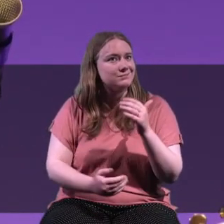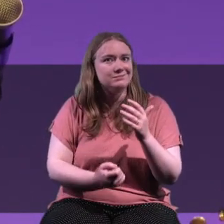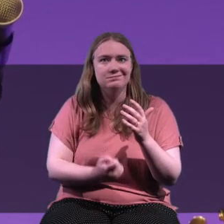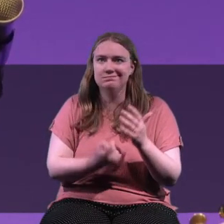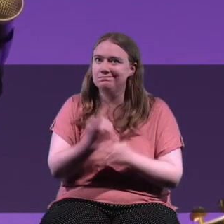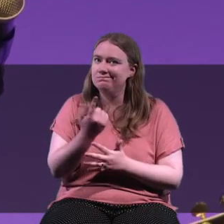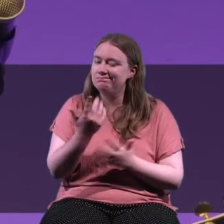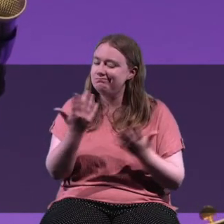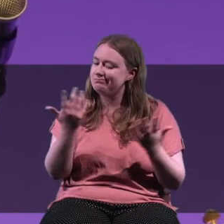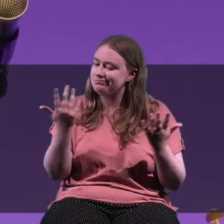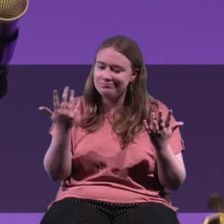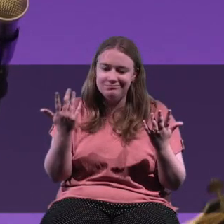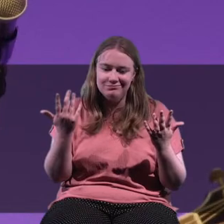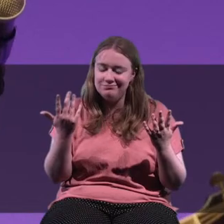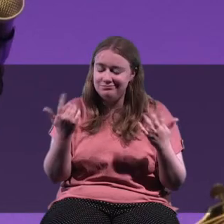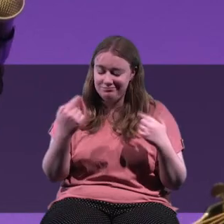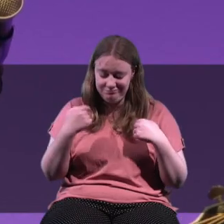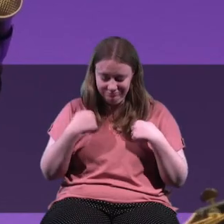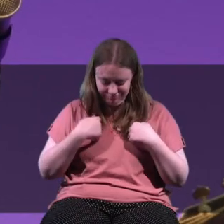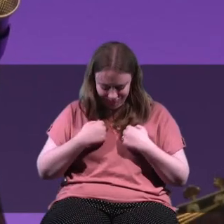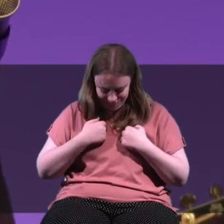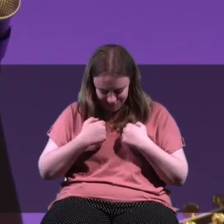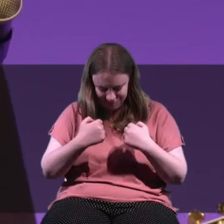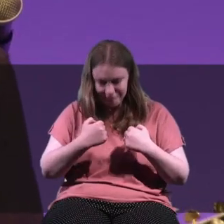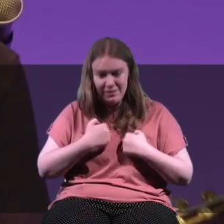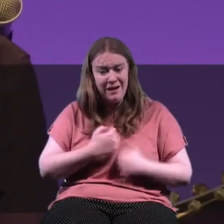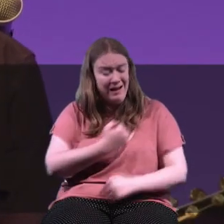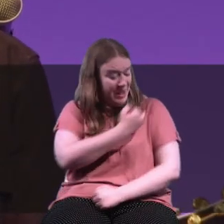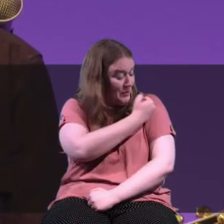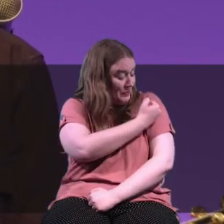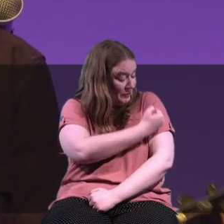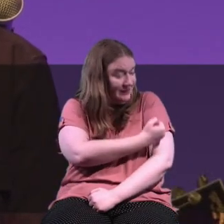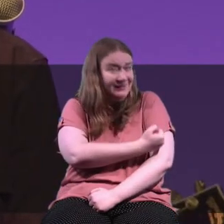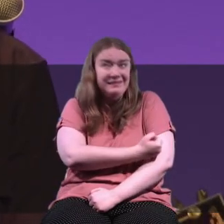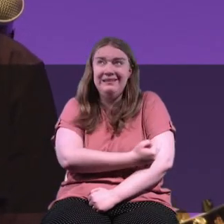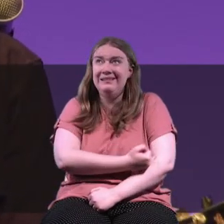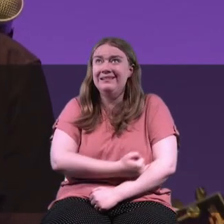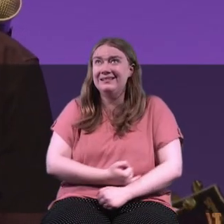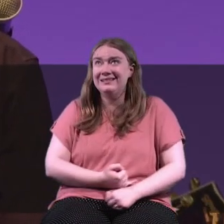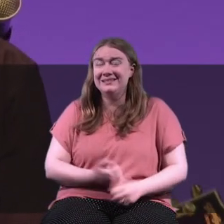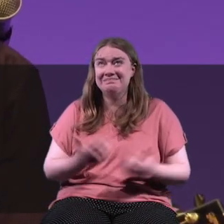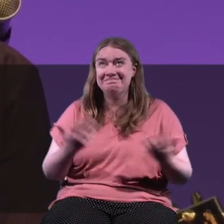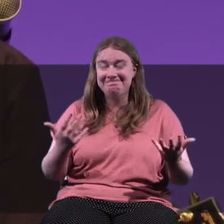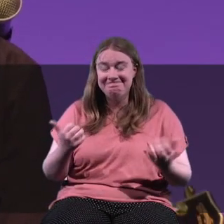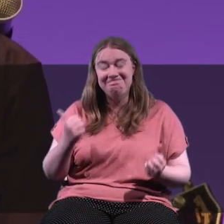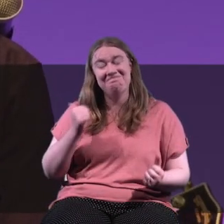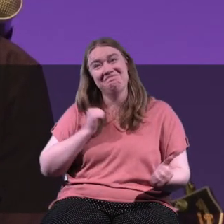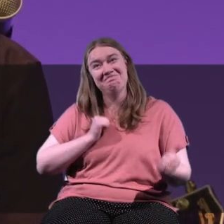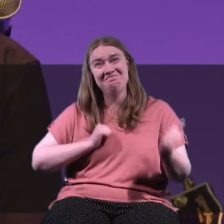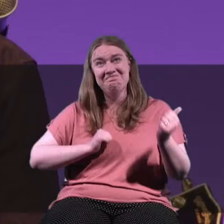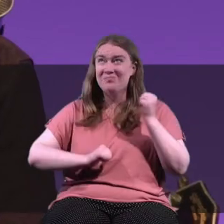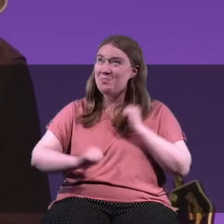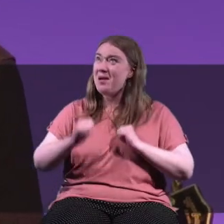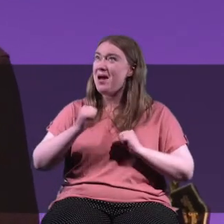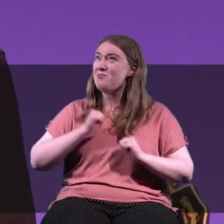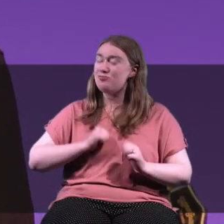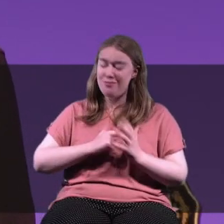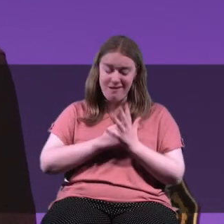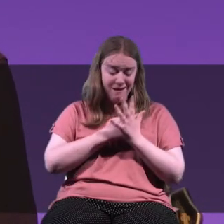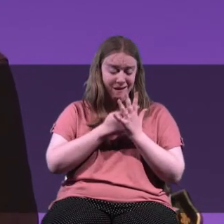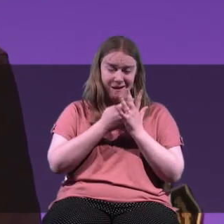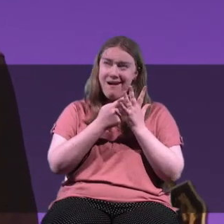promises I've broken, for my weakness, for